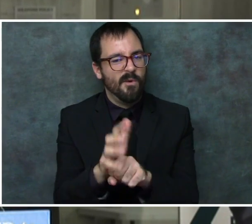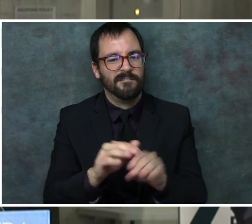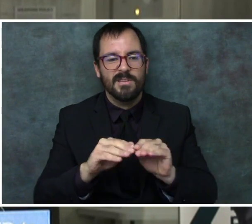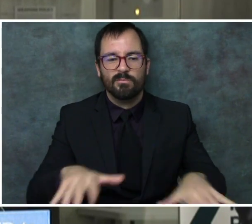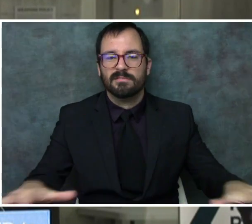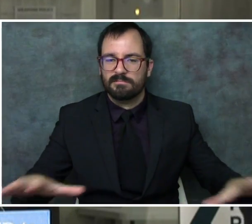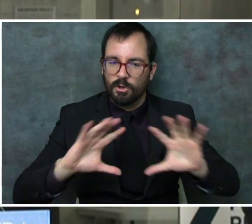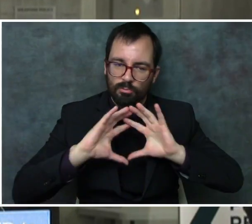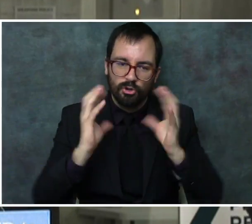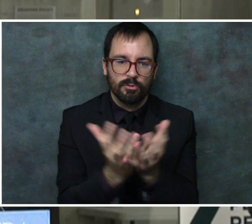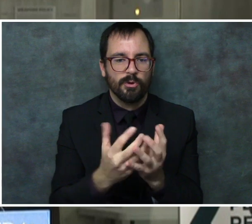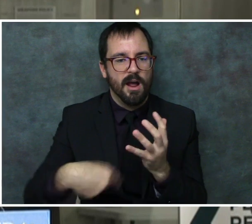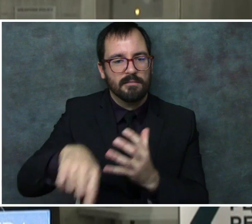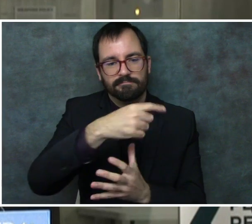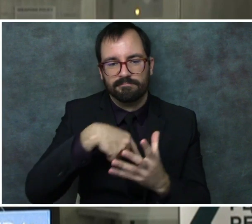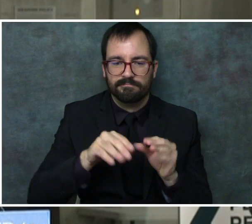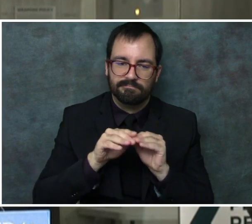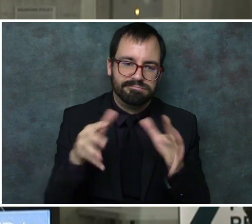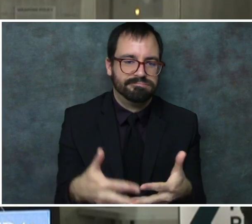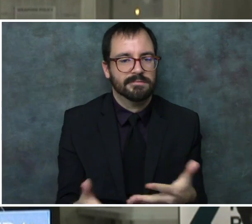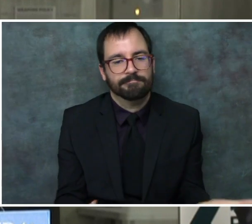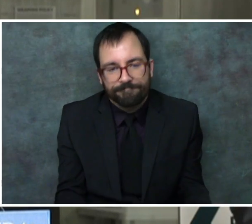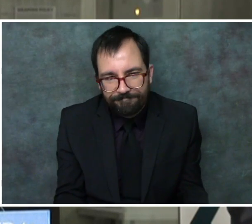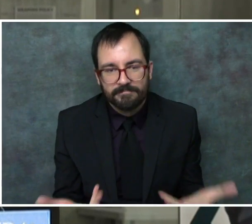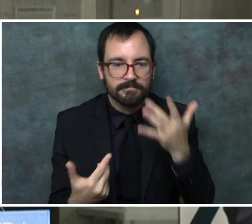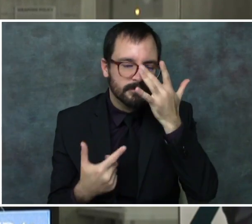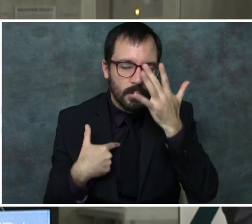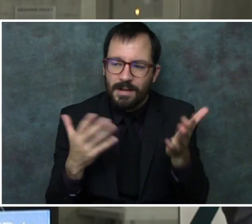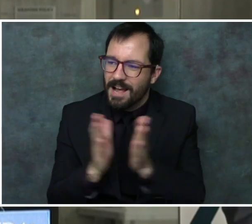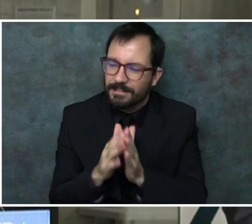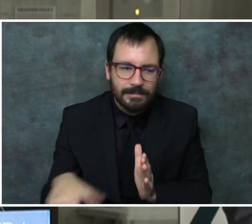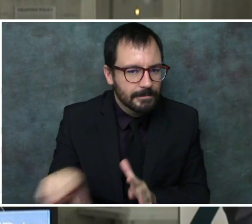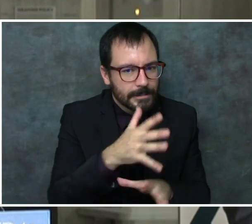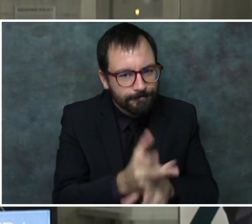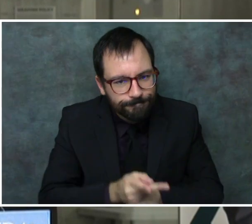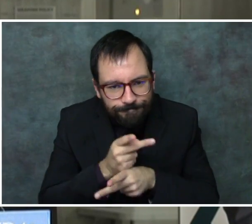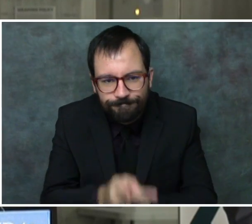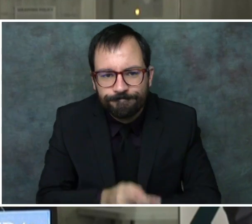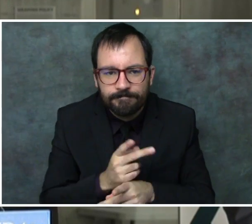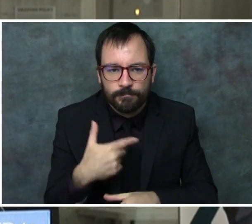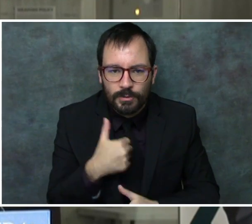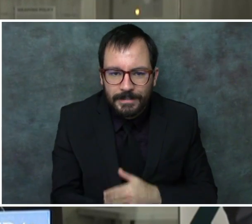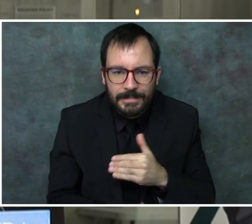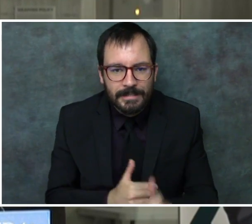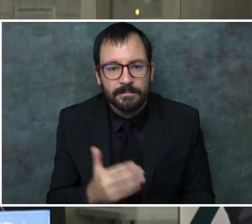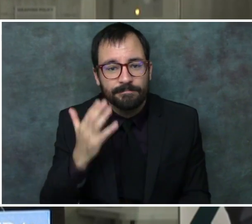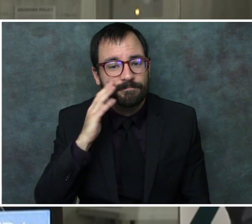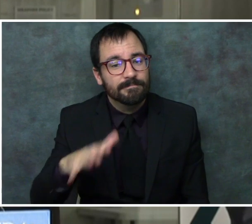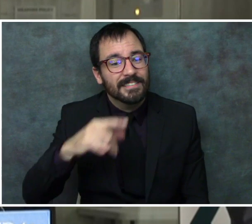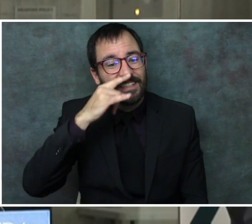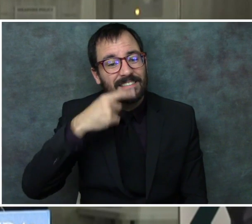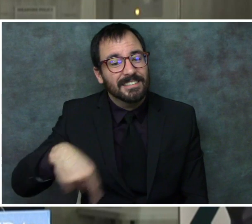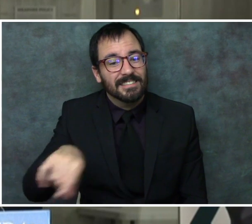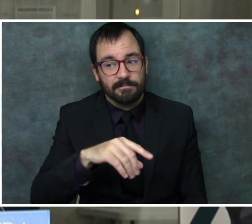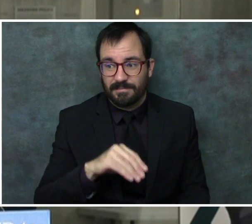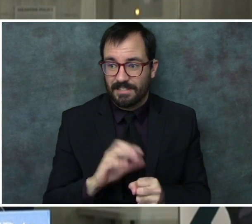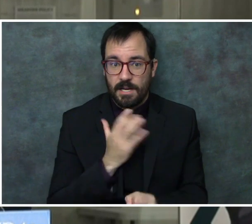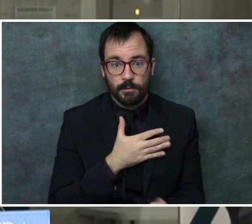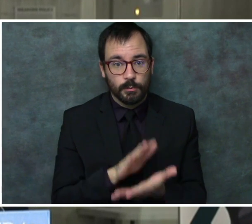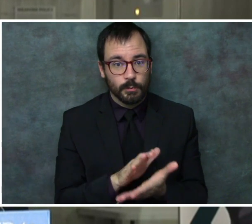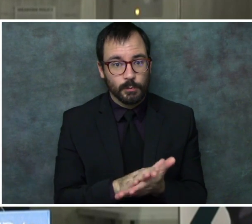everyone to be cautious now as we move forward. You know, the kids that are in our district, in our schools, they need to